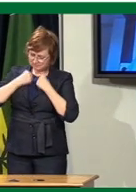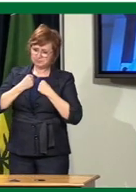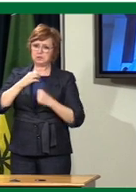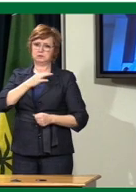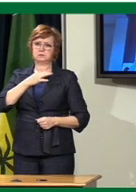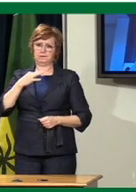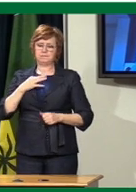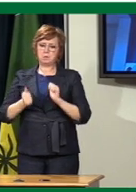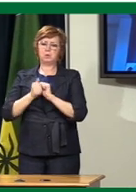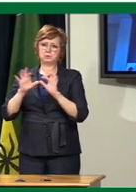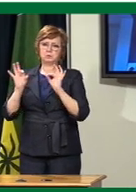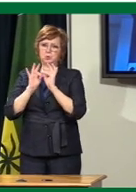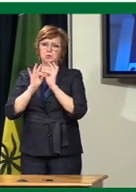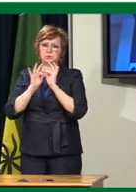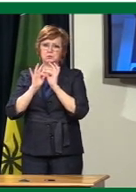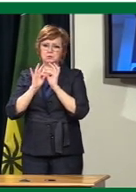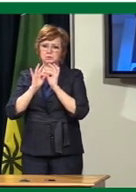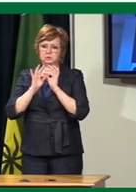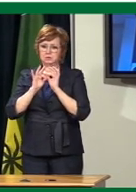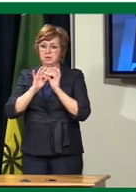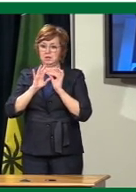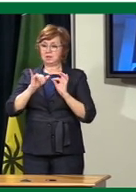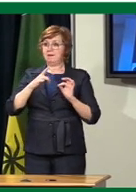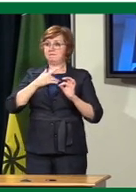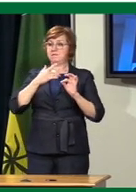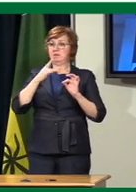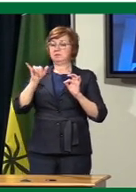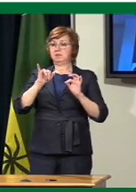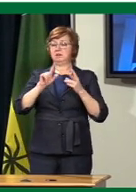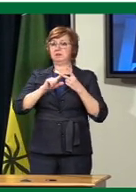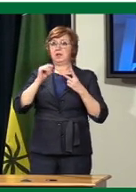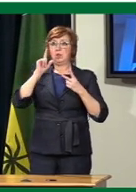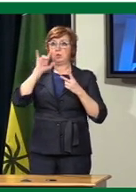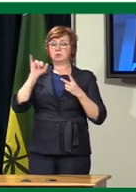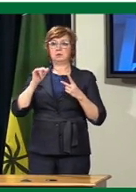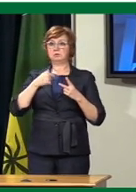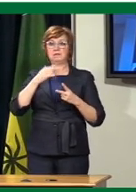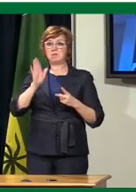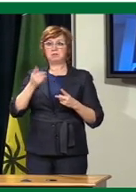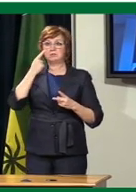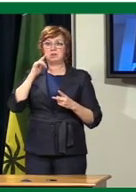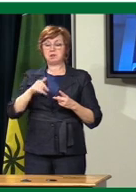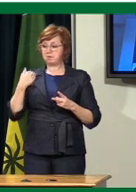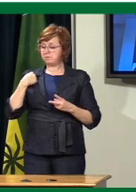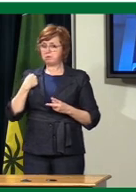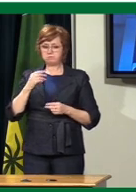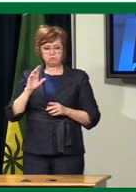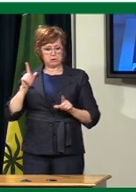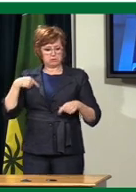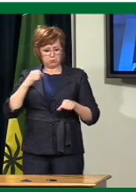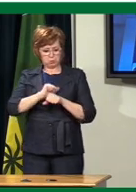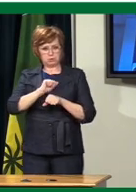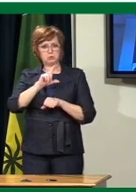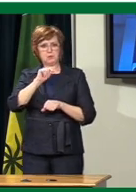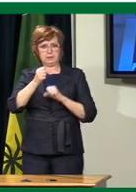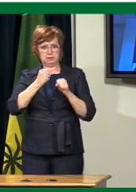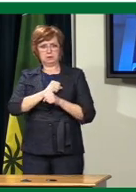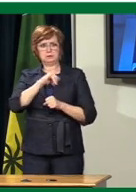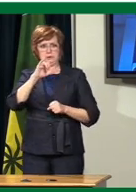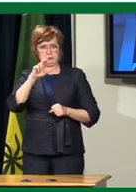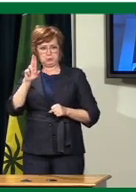looks like, what it feels like, is something I've never seen before. I've worked for 20 years in intensive